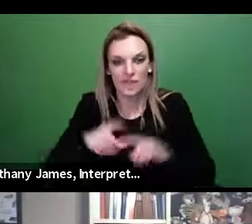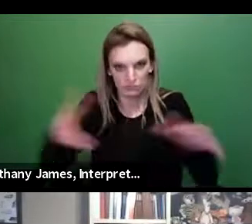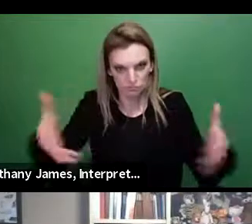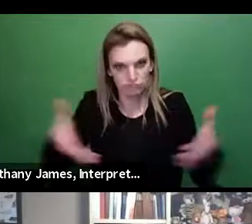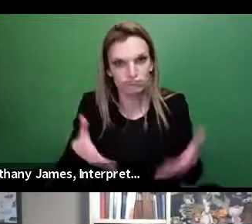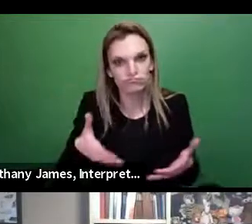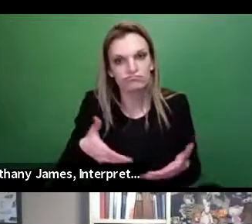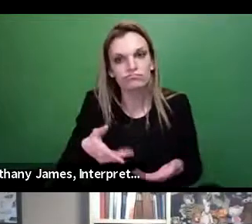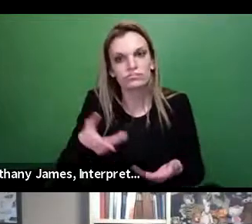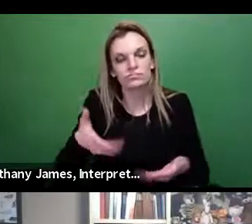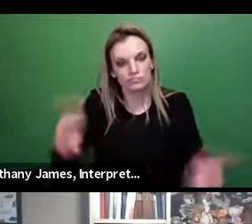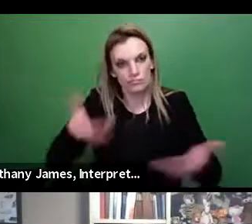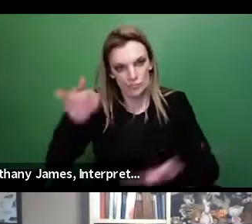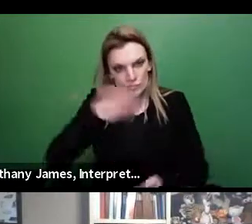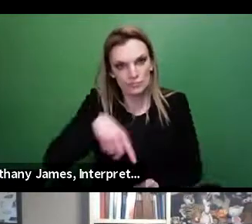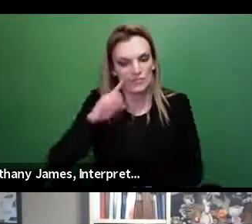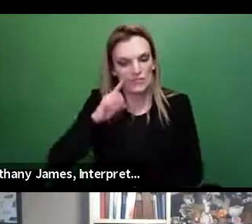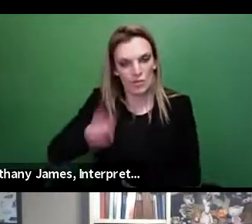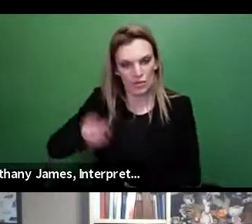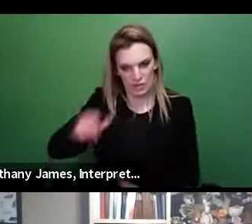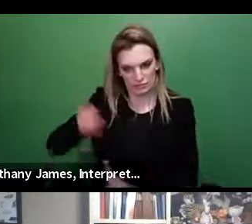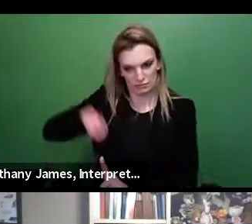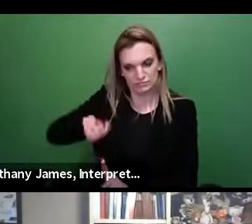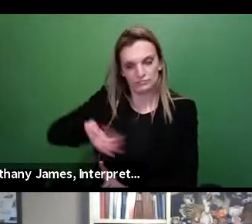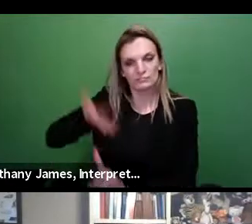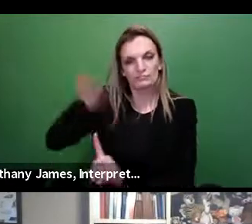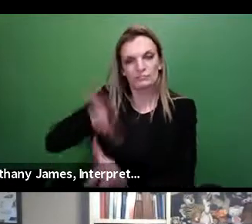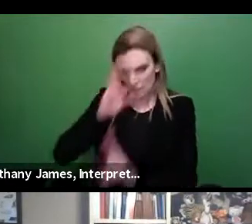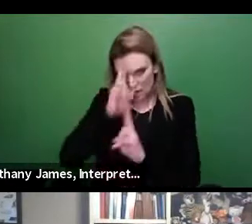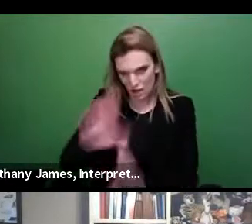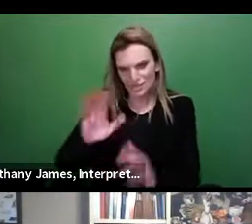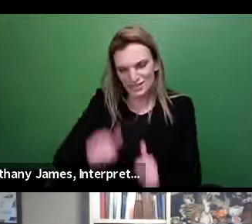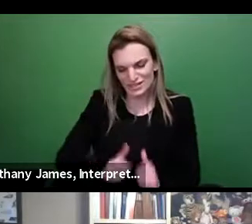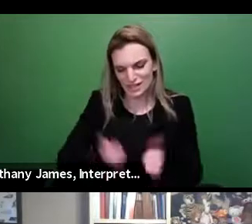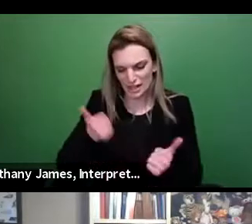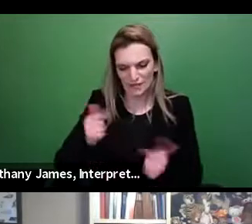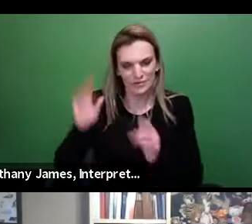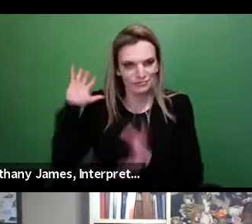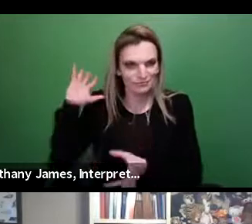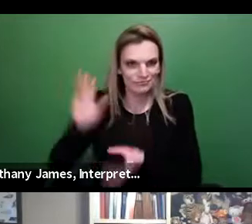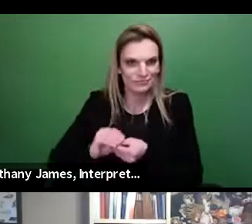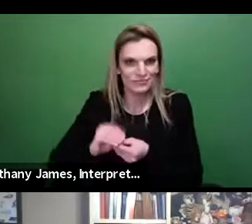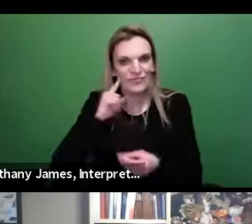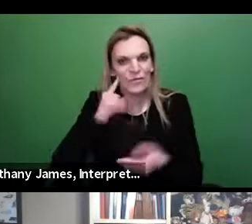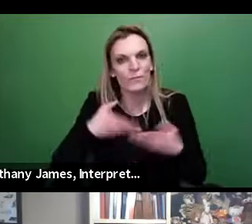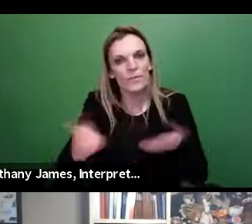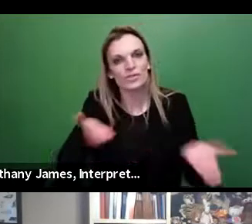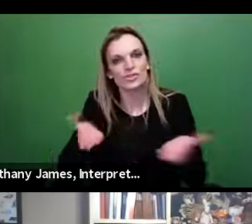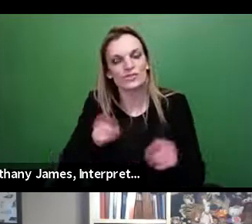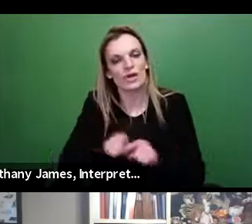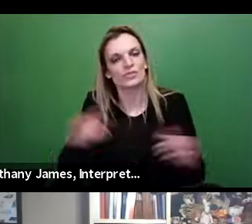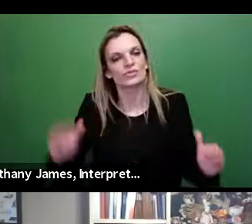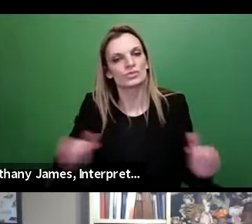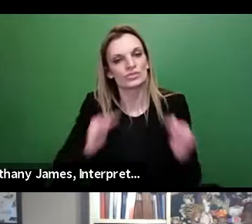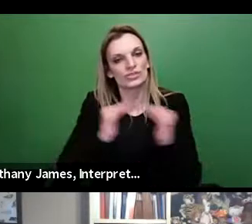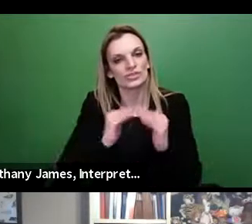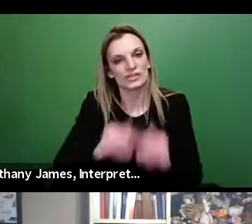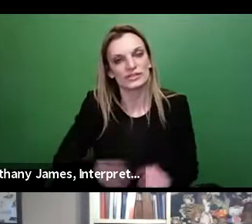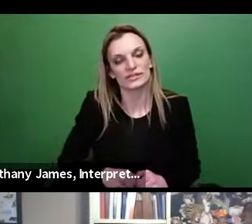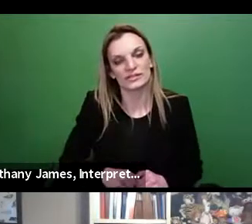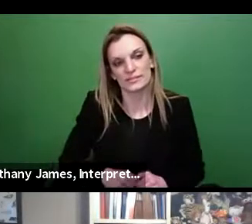Honorable Judge Dalton Roberson Sr. in honoring his committed life to justice and public service. Judge Roberson was born on May